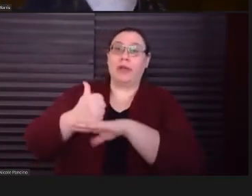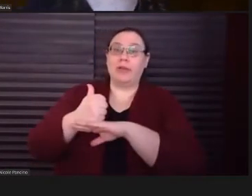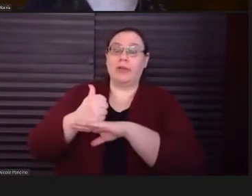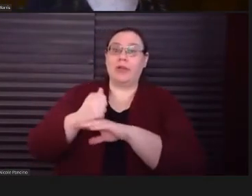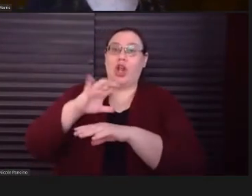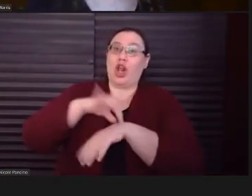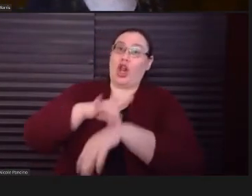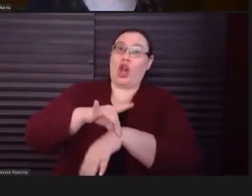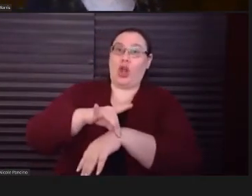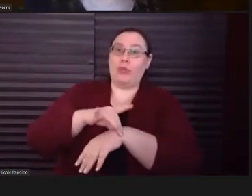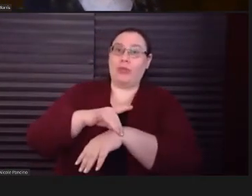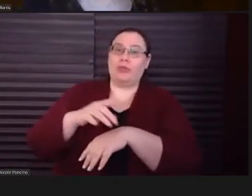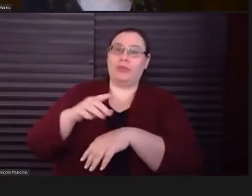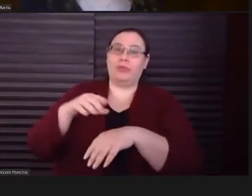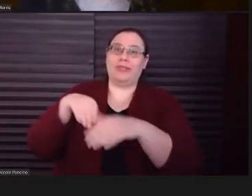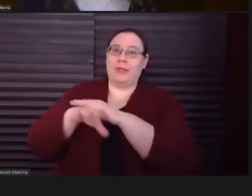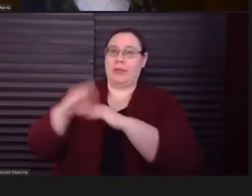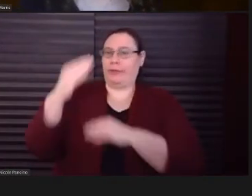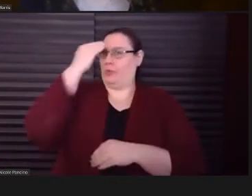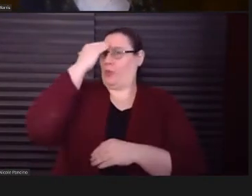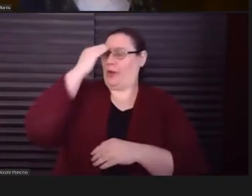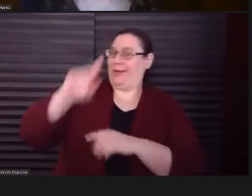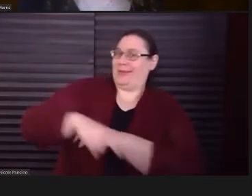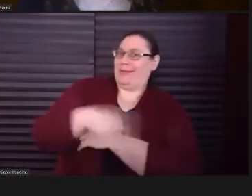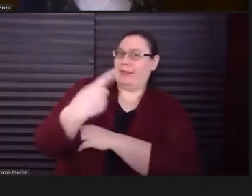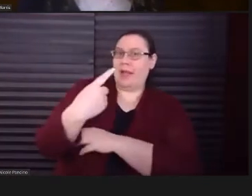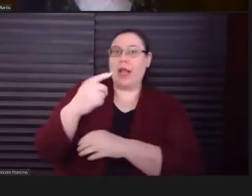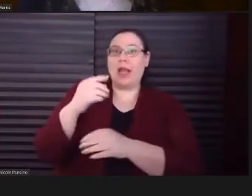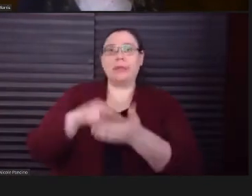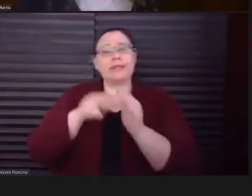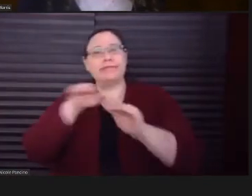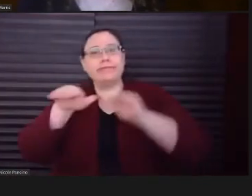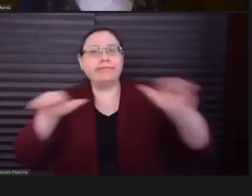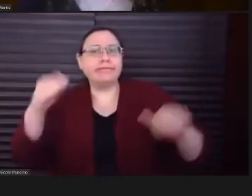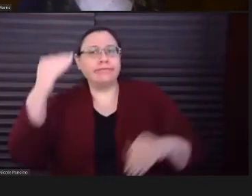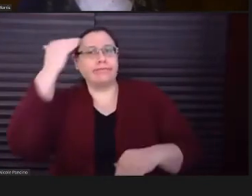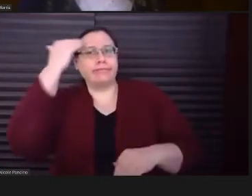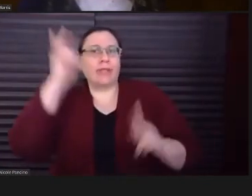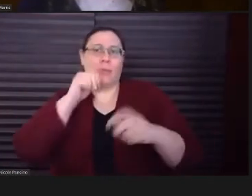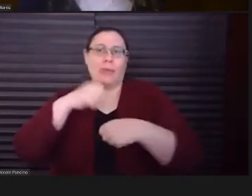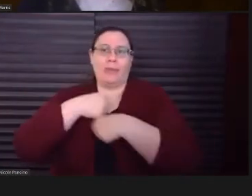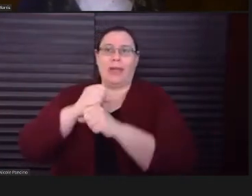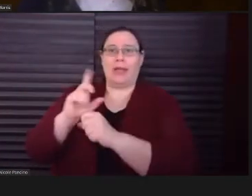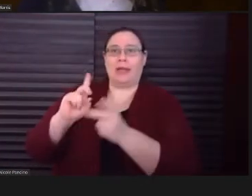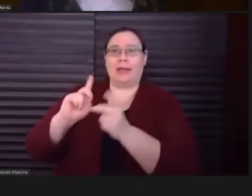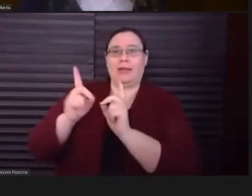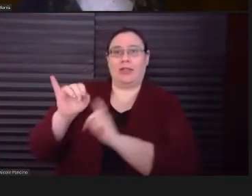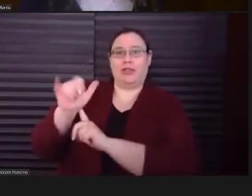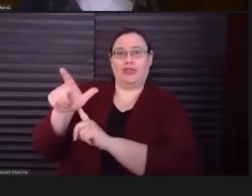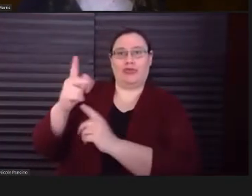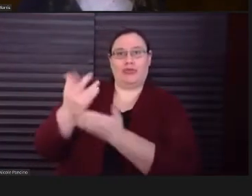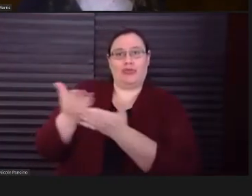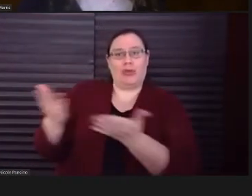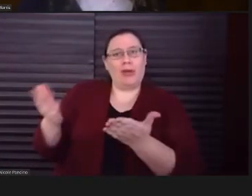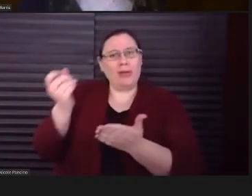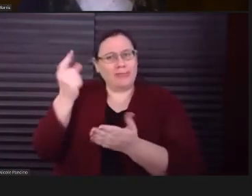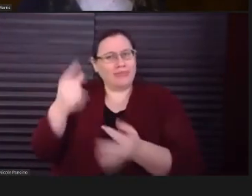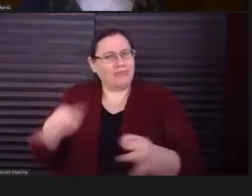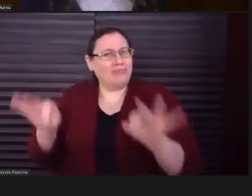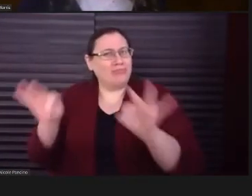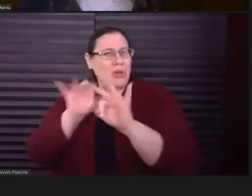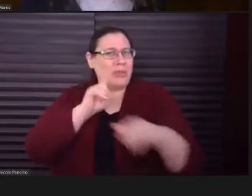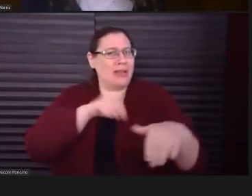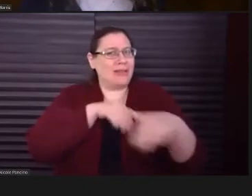is dedicated to bringing awareness to everyone who builds digital products that on the importance of making them accessible to people